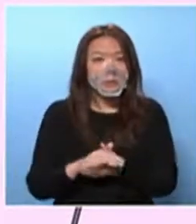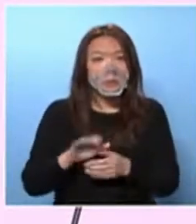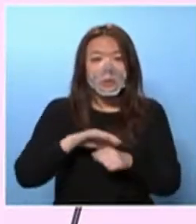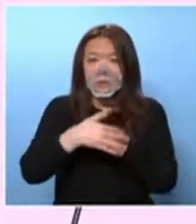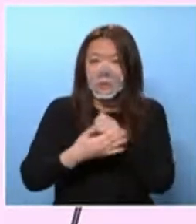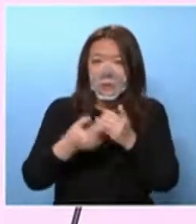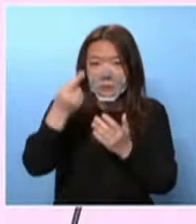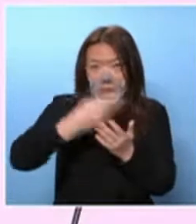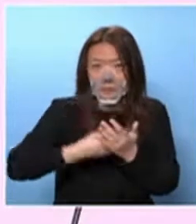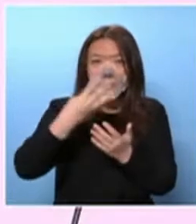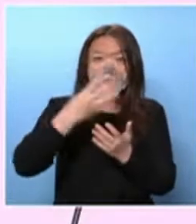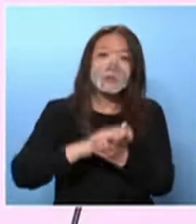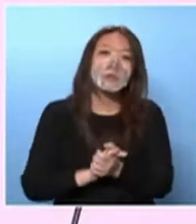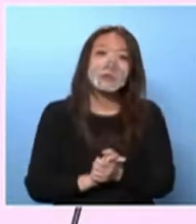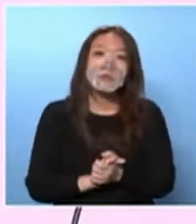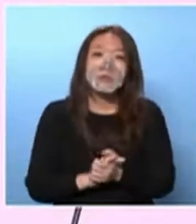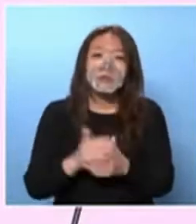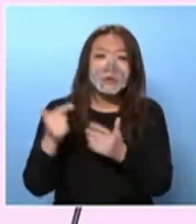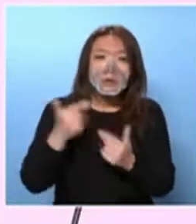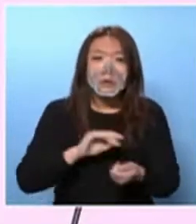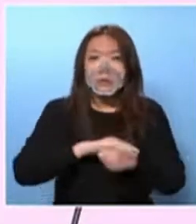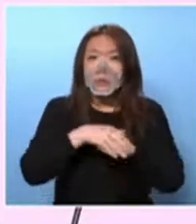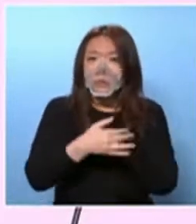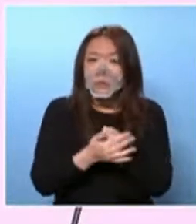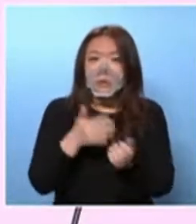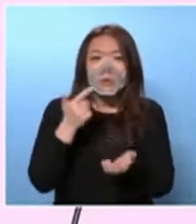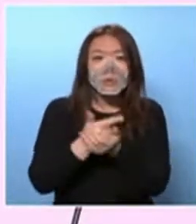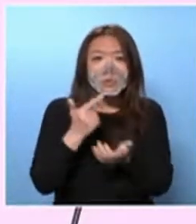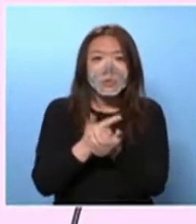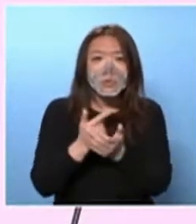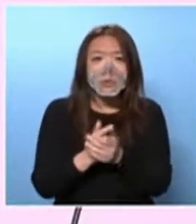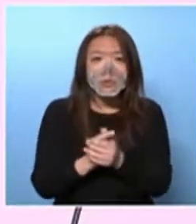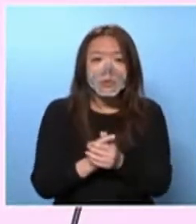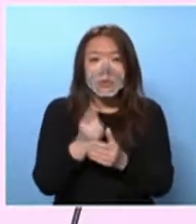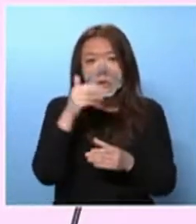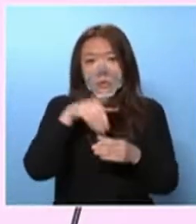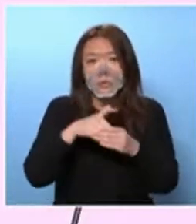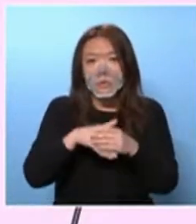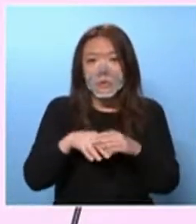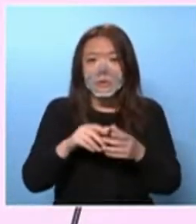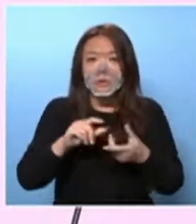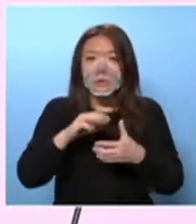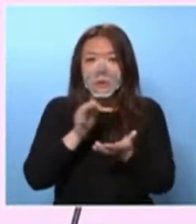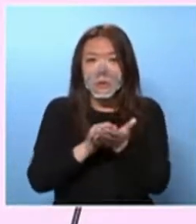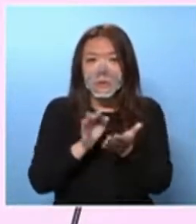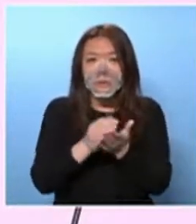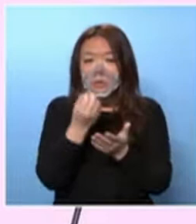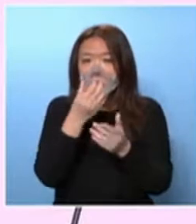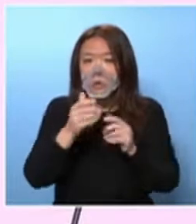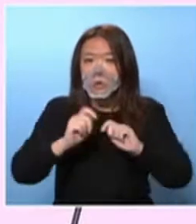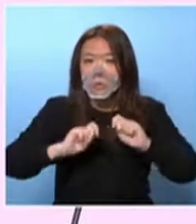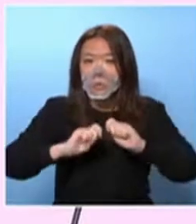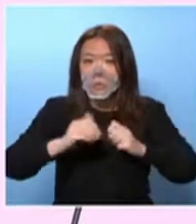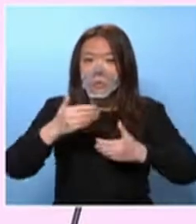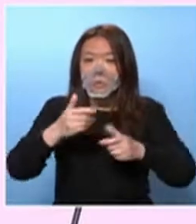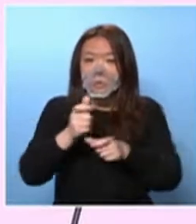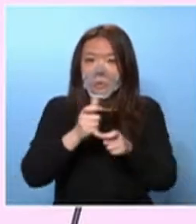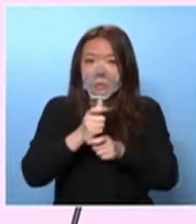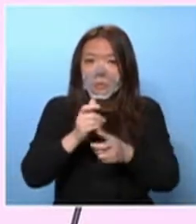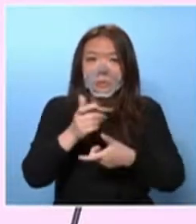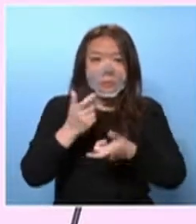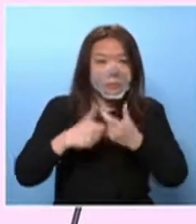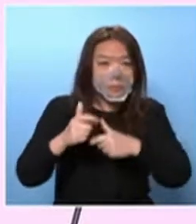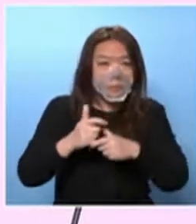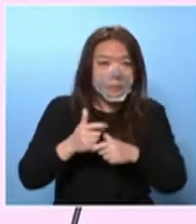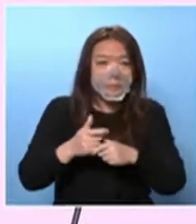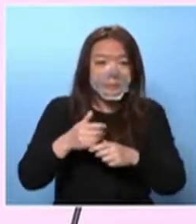Kong amounted to nearly $330 billion during the same period, making Hong Kong the fourth largest IPO center in the world. Hong Kong remains a main listing platform